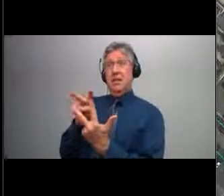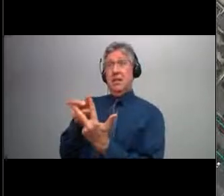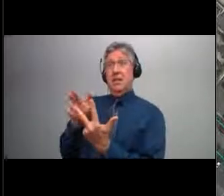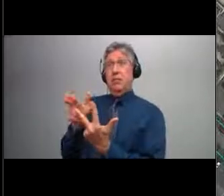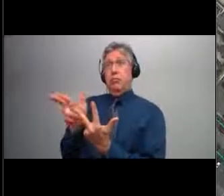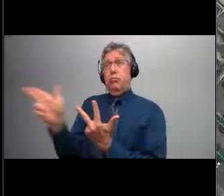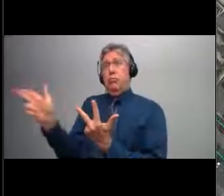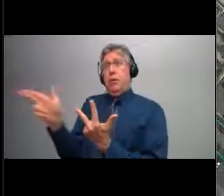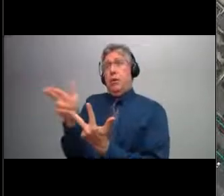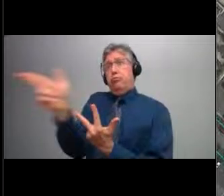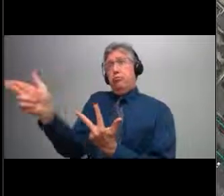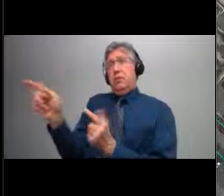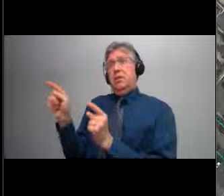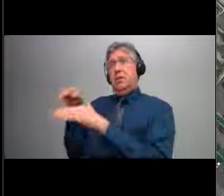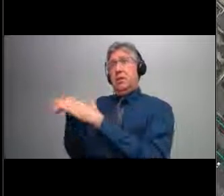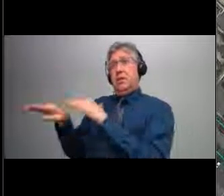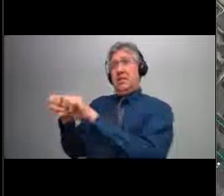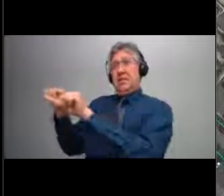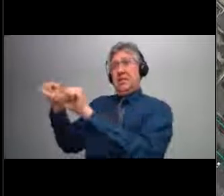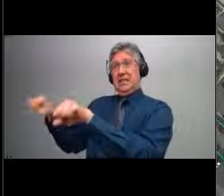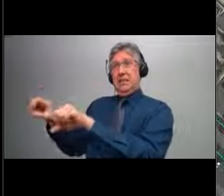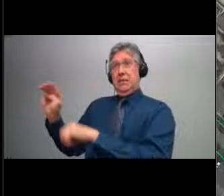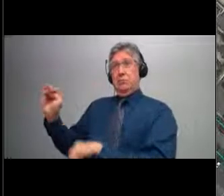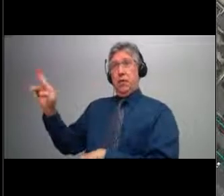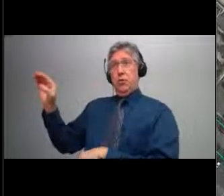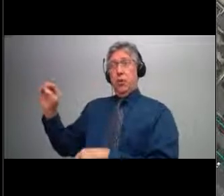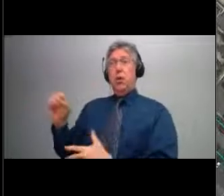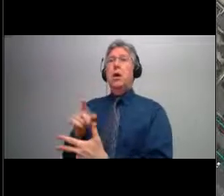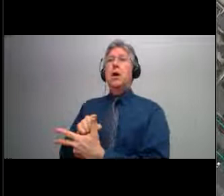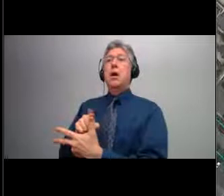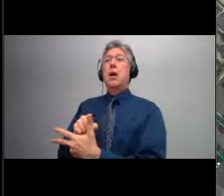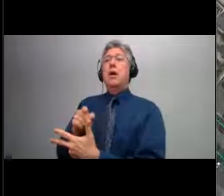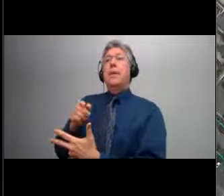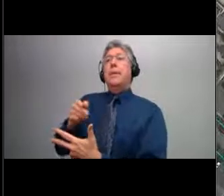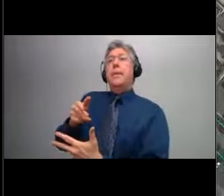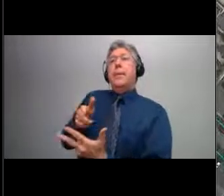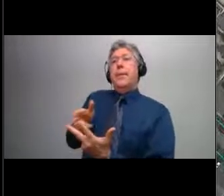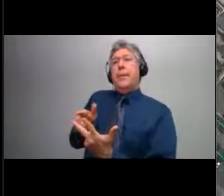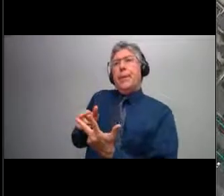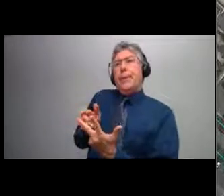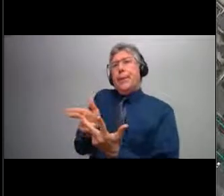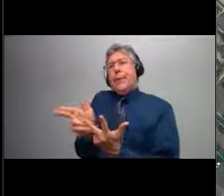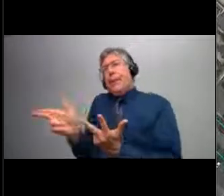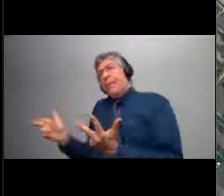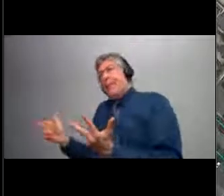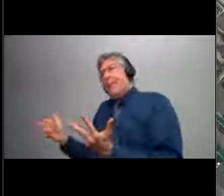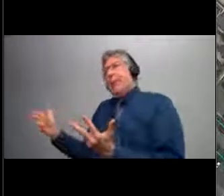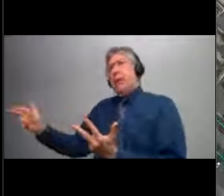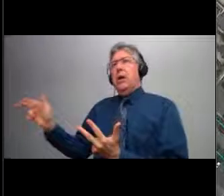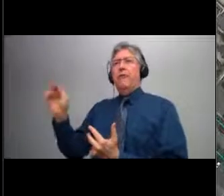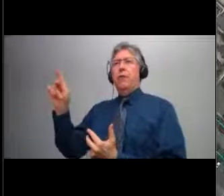turn lanes, and vehicles continuing south on Frontier Drive using the innermost right turn lane.